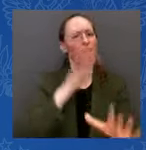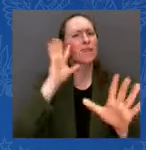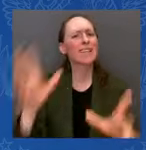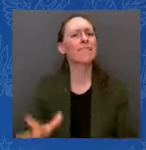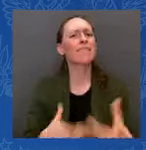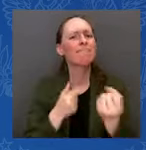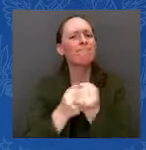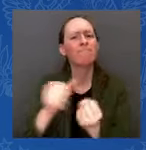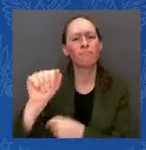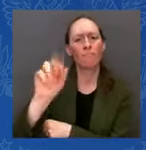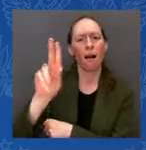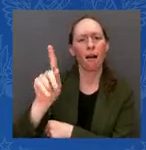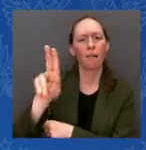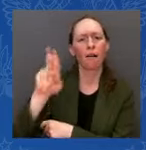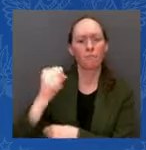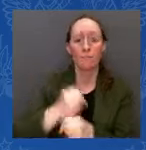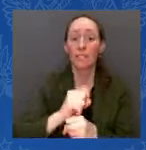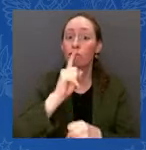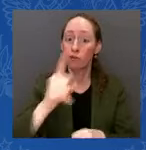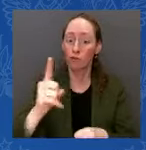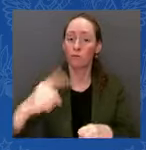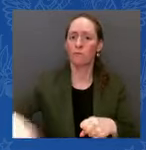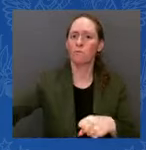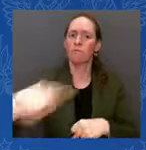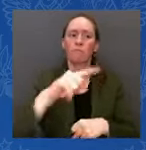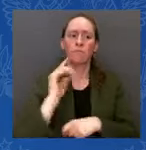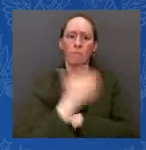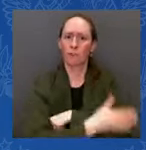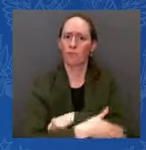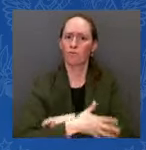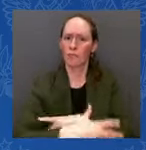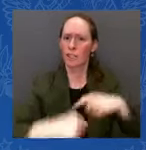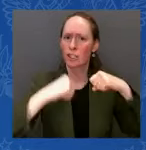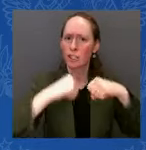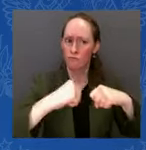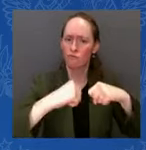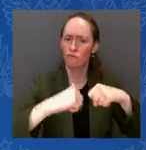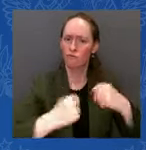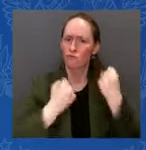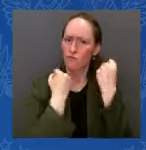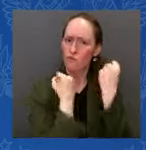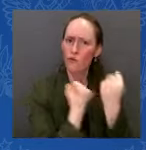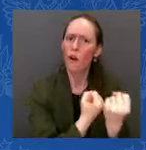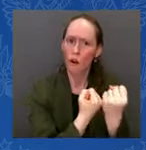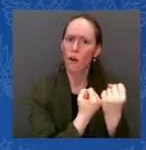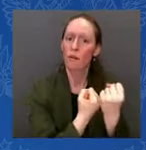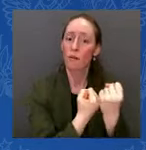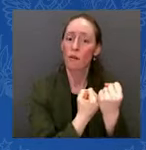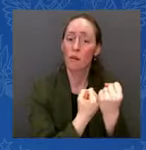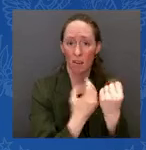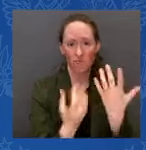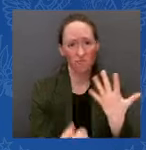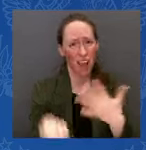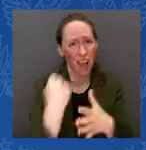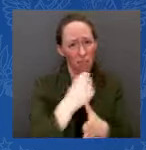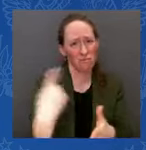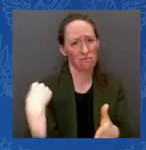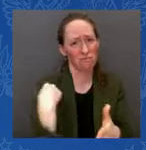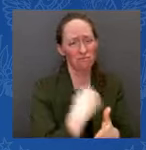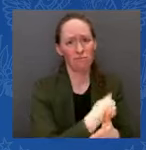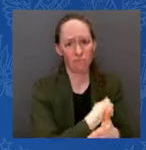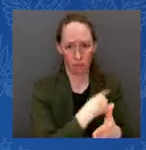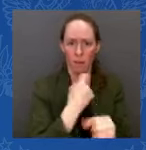priority is to continue providing military aid to Ukraine, because their security is our